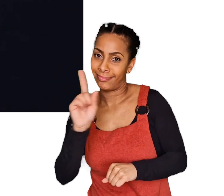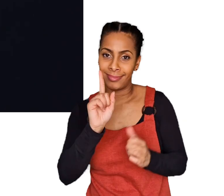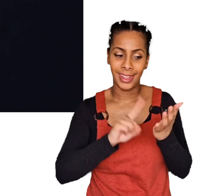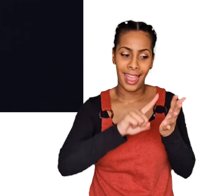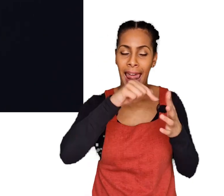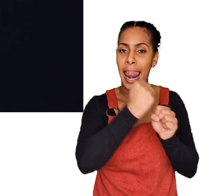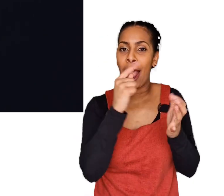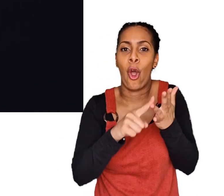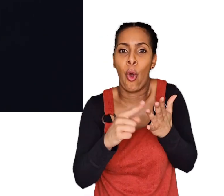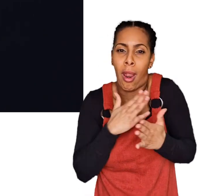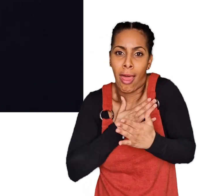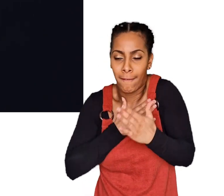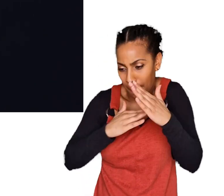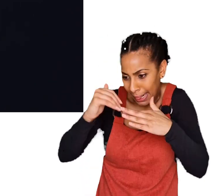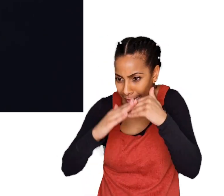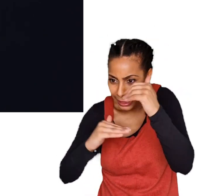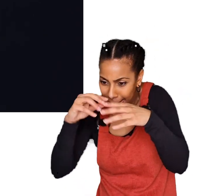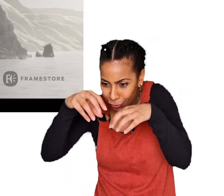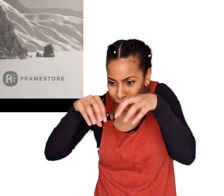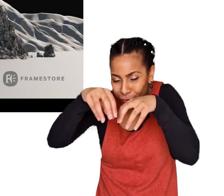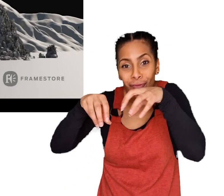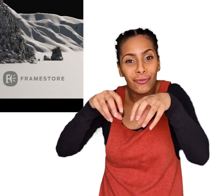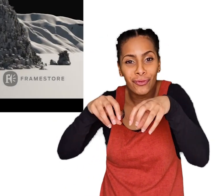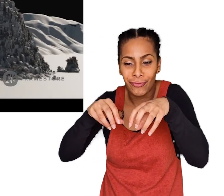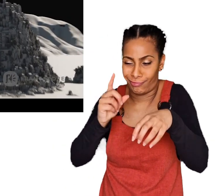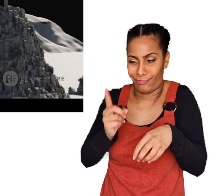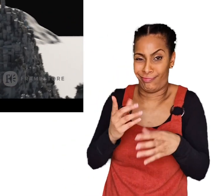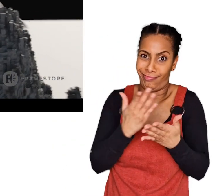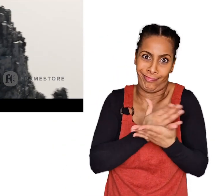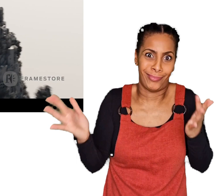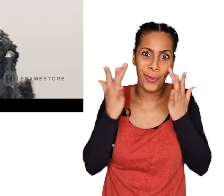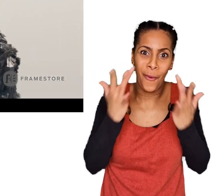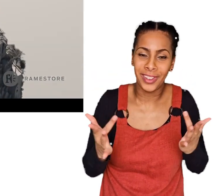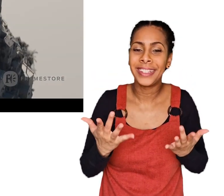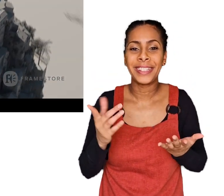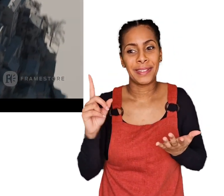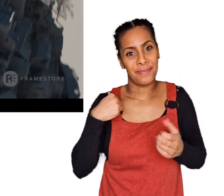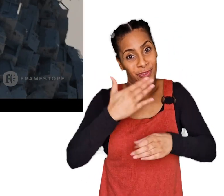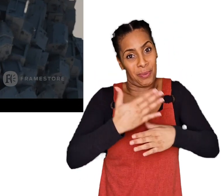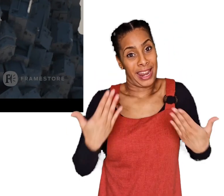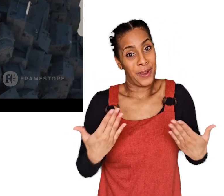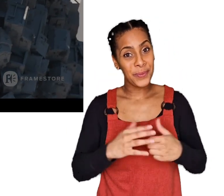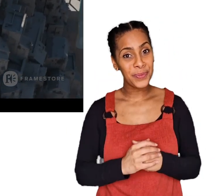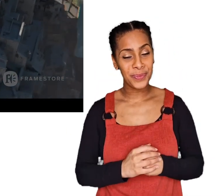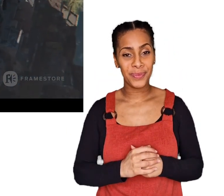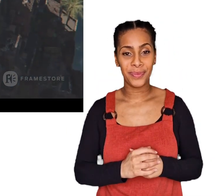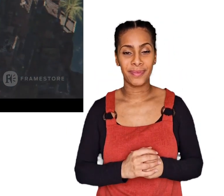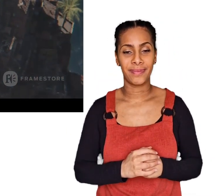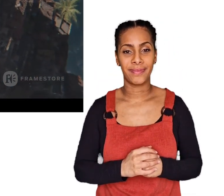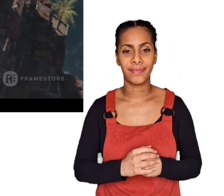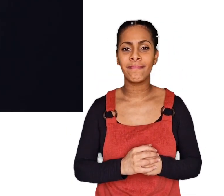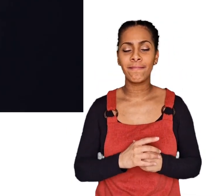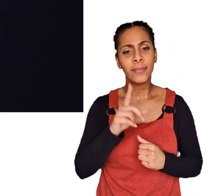part of my childhood. So I think that's definitely reflected on what I'm doing right